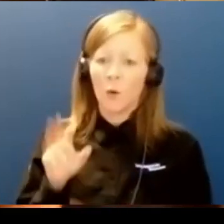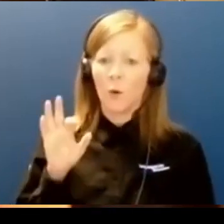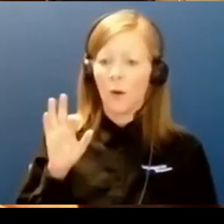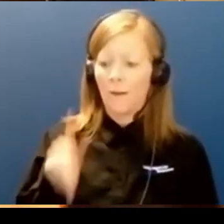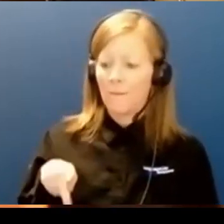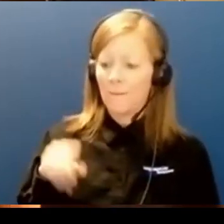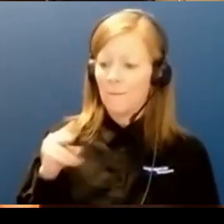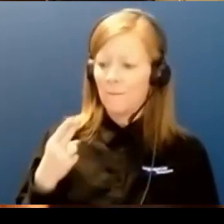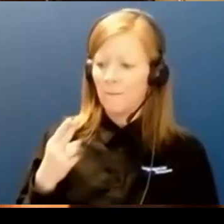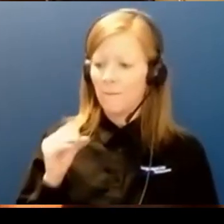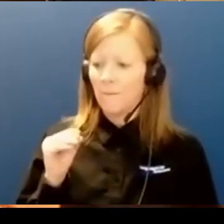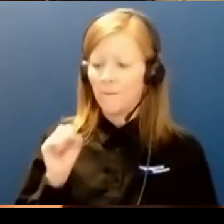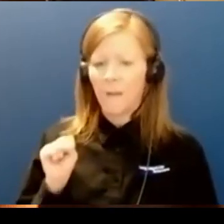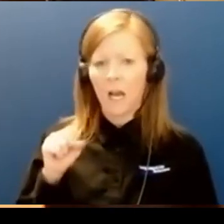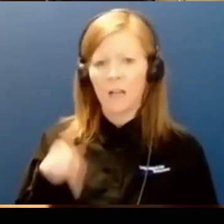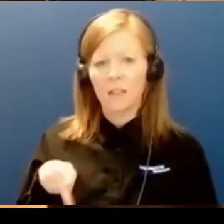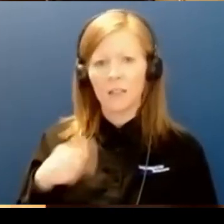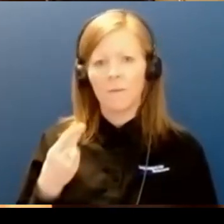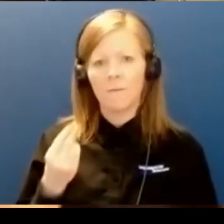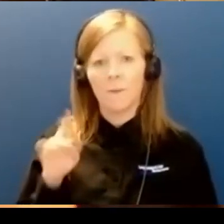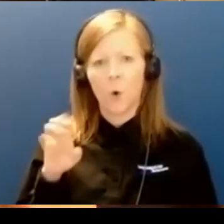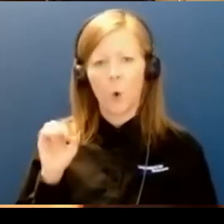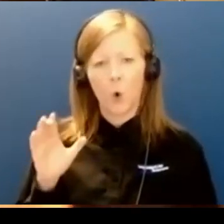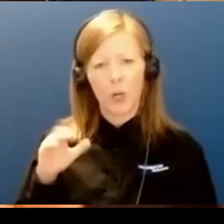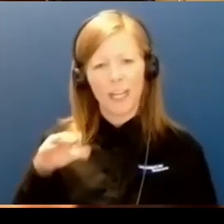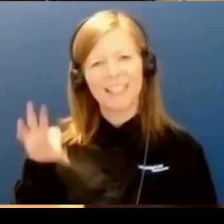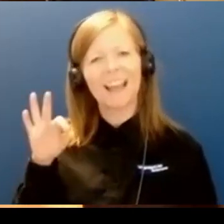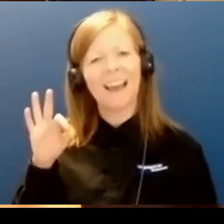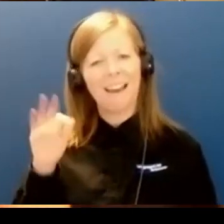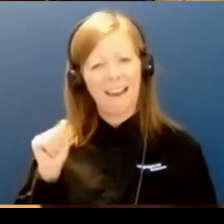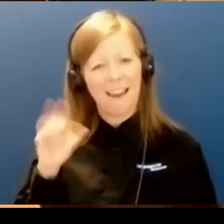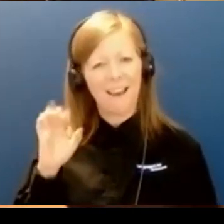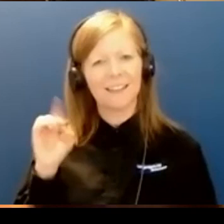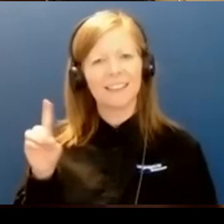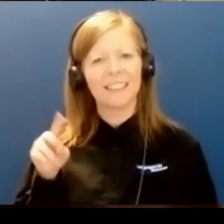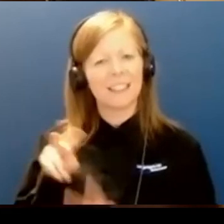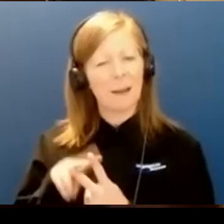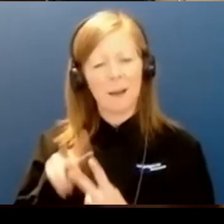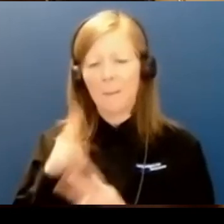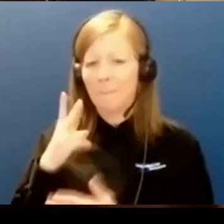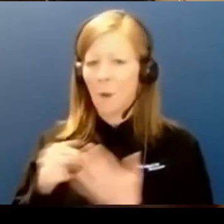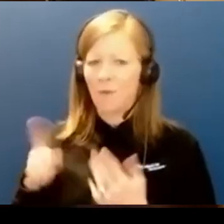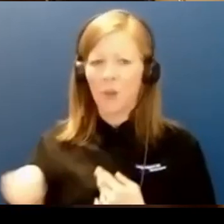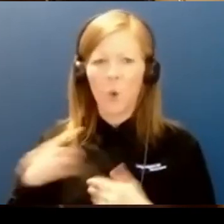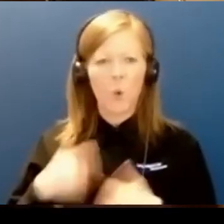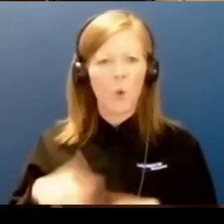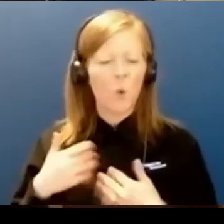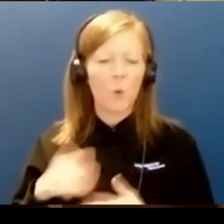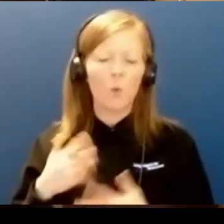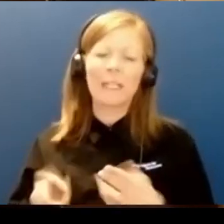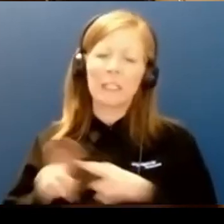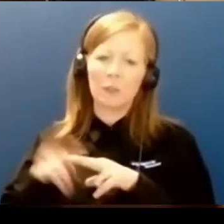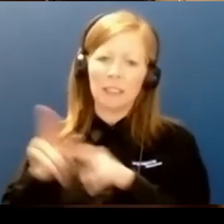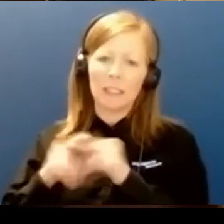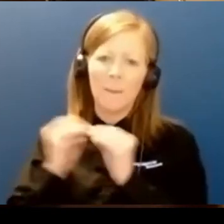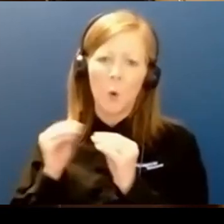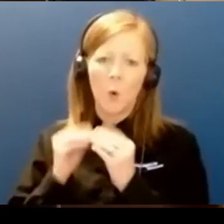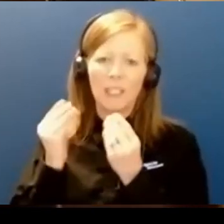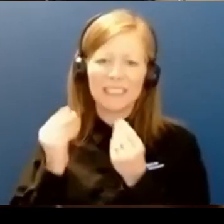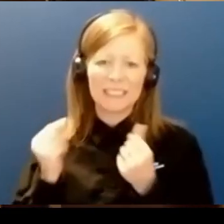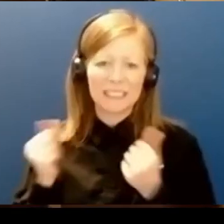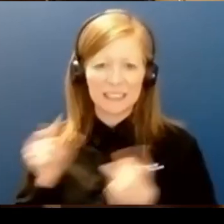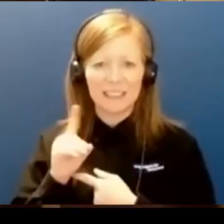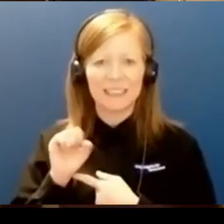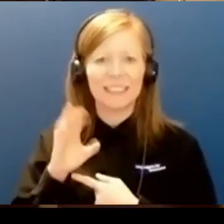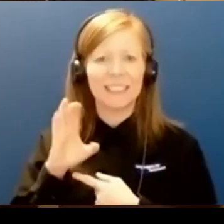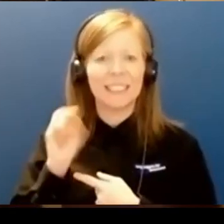The two of them really, phosphoric acid and the sugar increases the risk for dental decay. So at